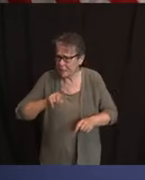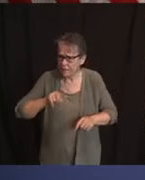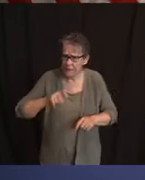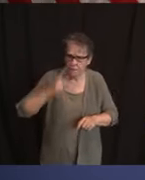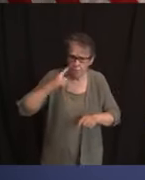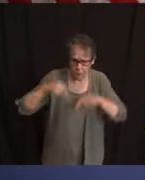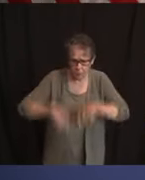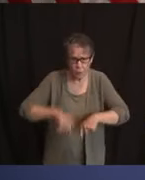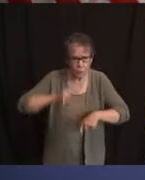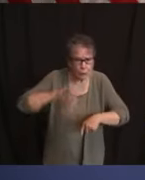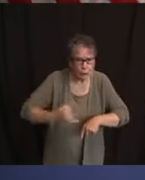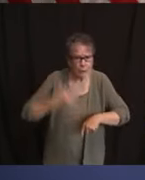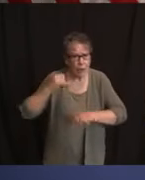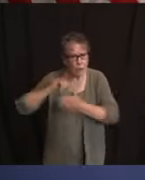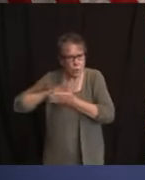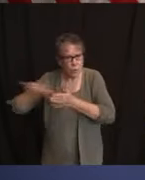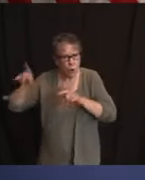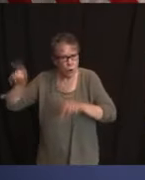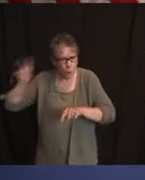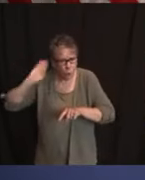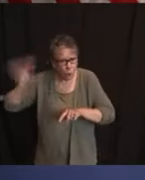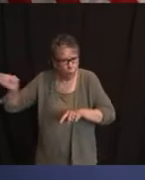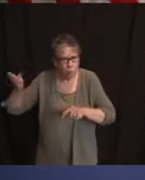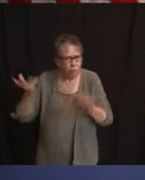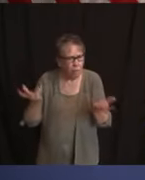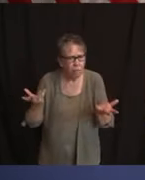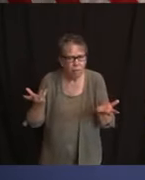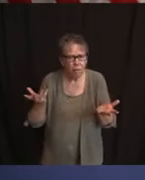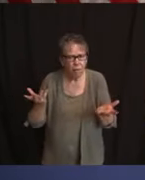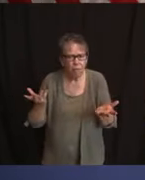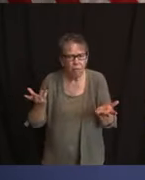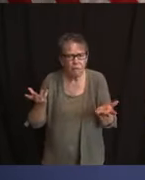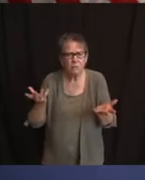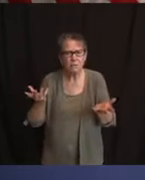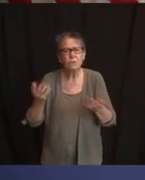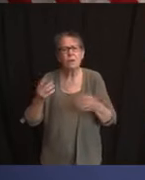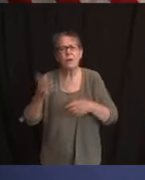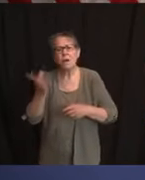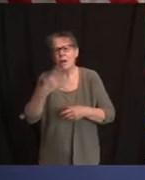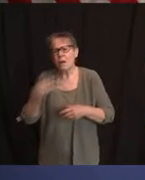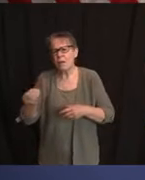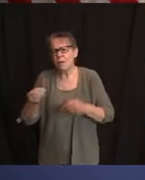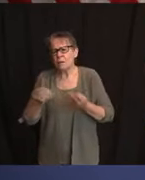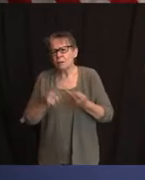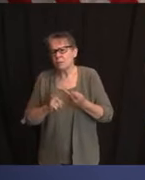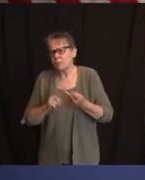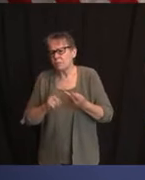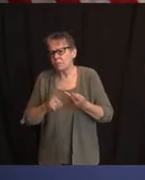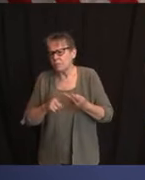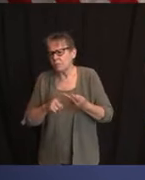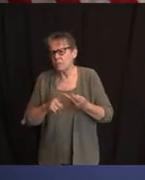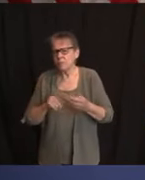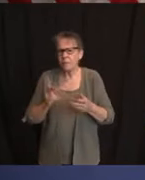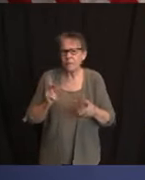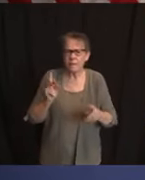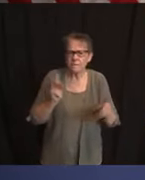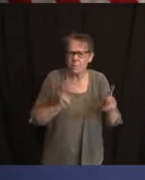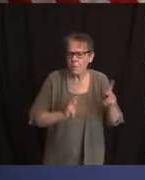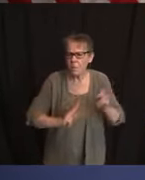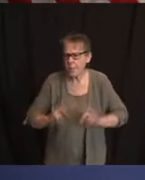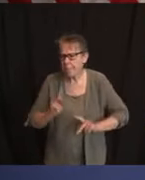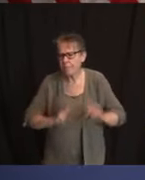summoned businesses or individuals started to work their way through the courts yet, or will that happen when the state reopens?